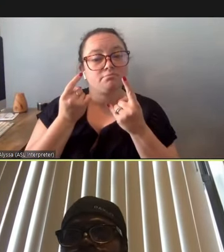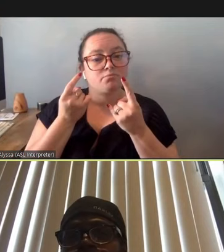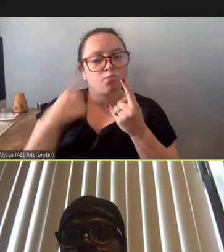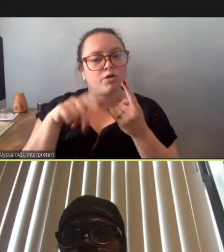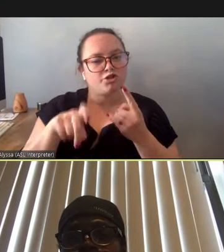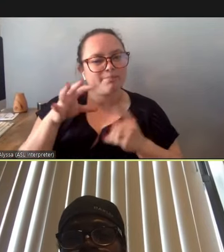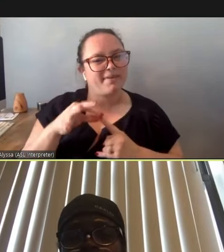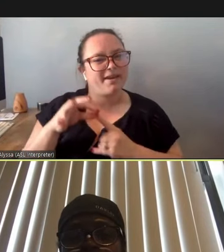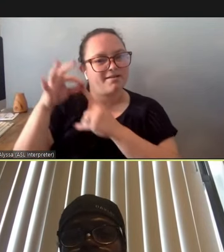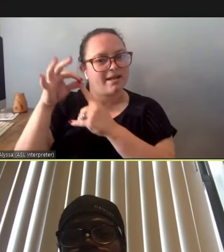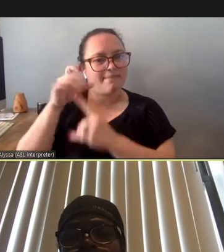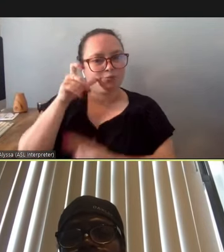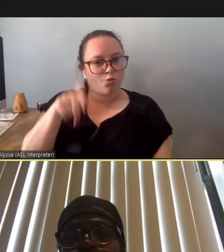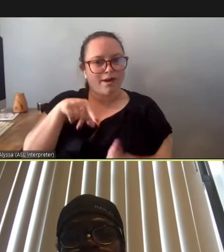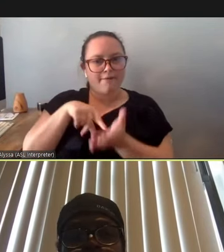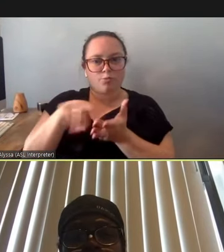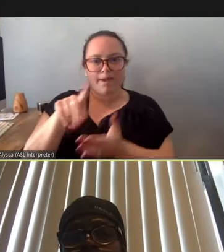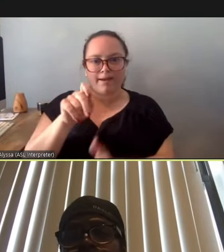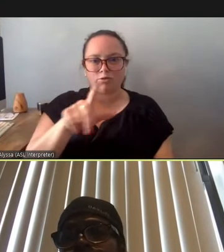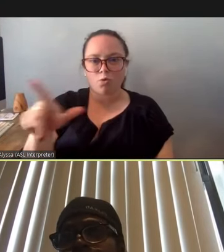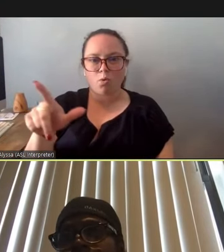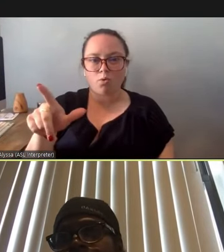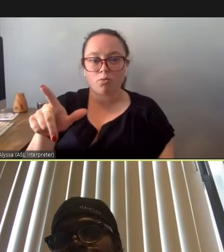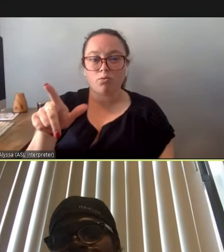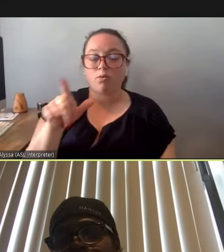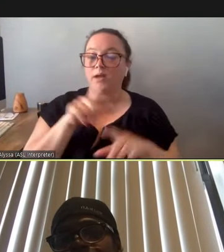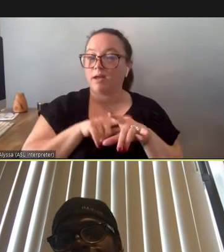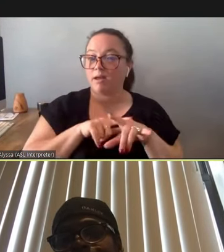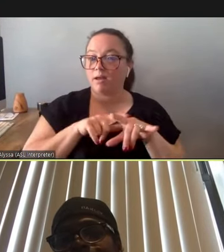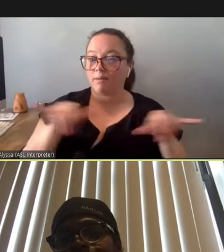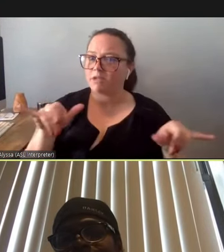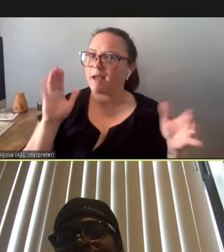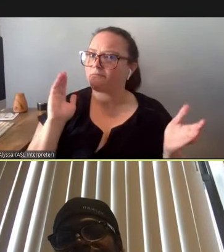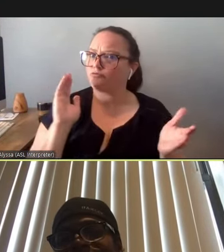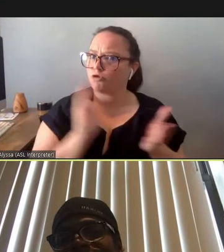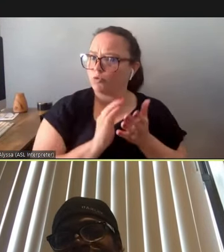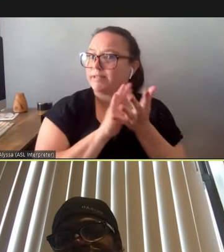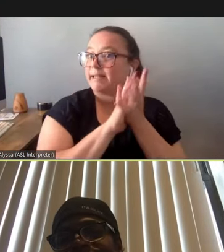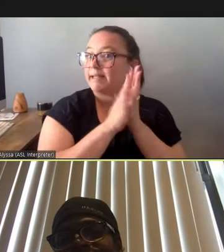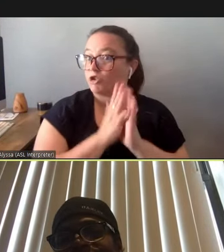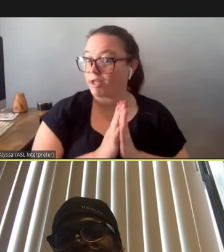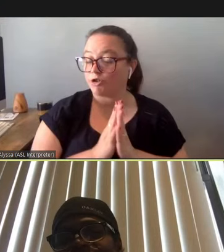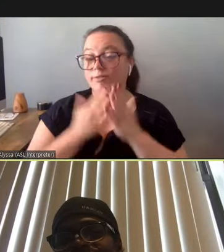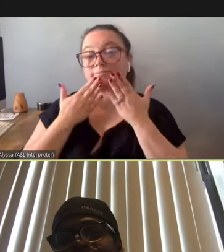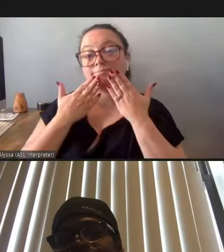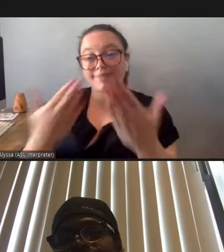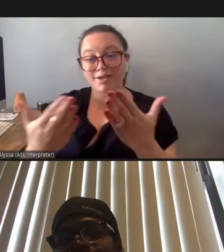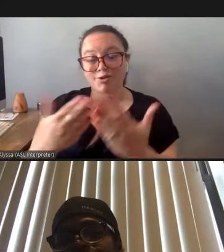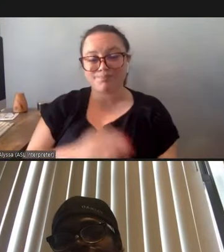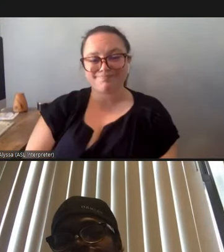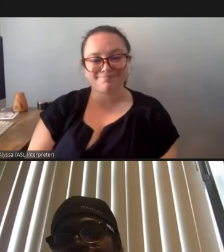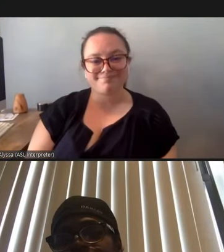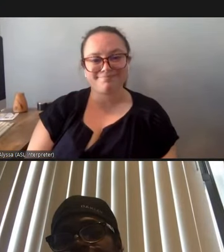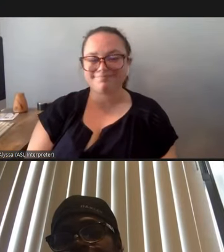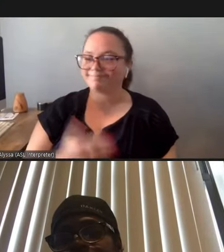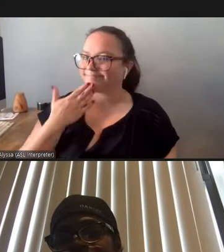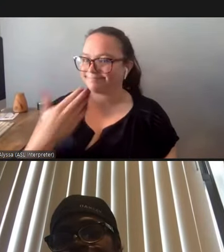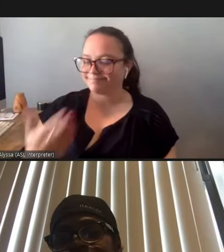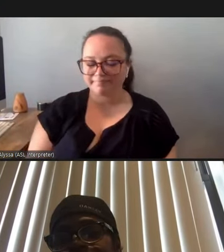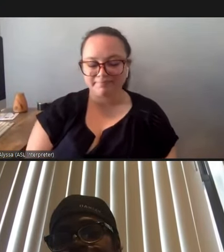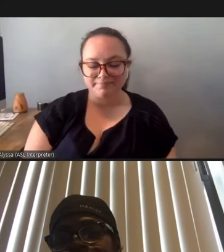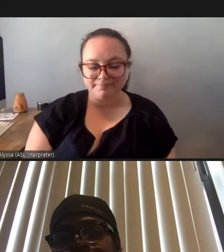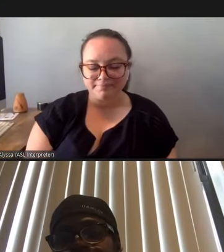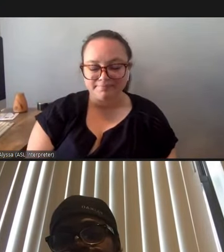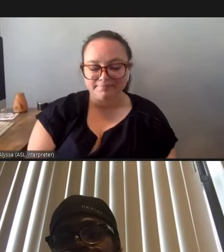from paying a toll while reducing congestion. Thank you. Thank you. Our